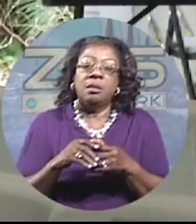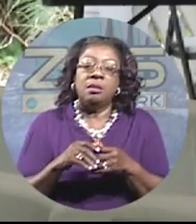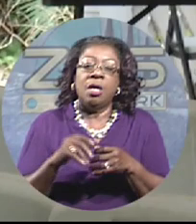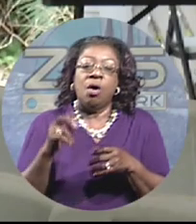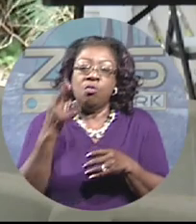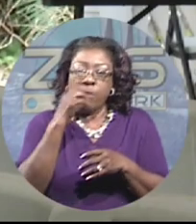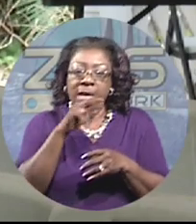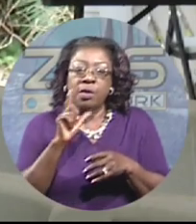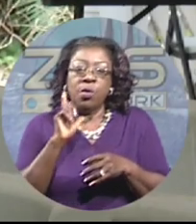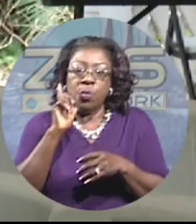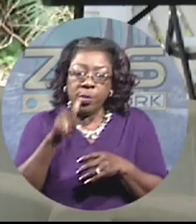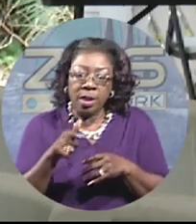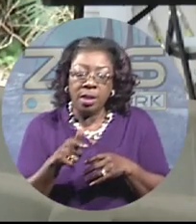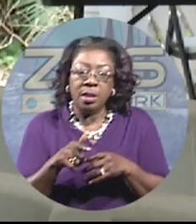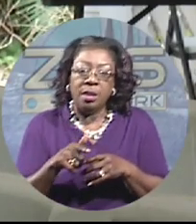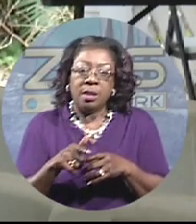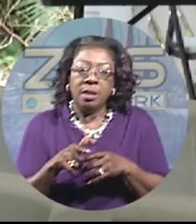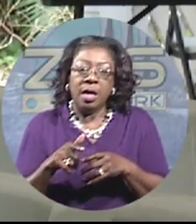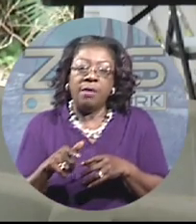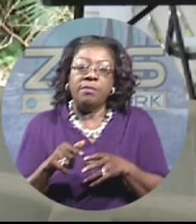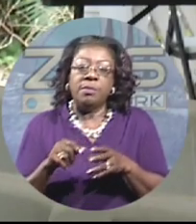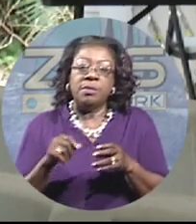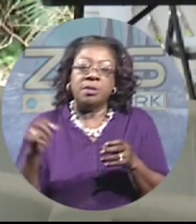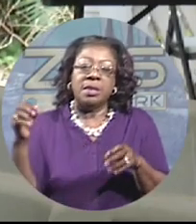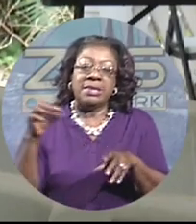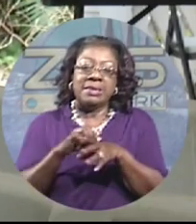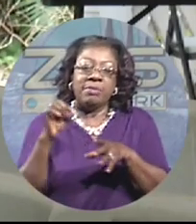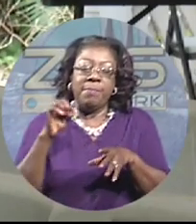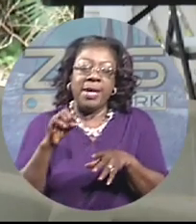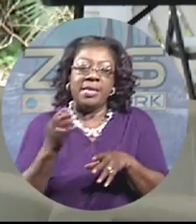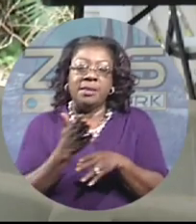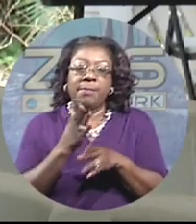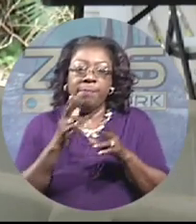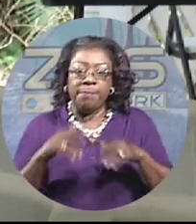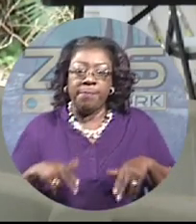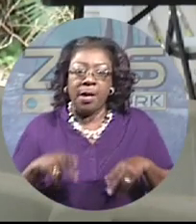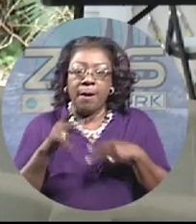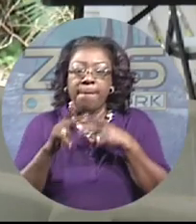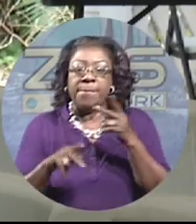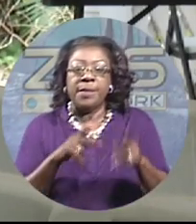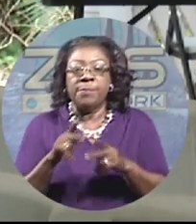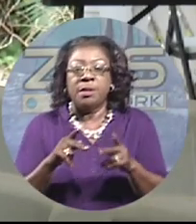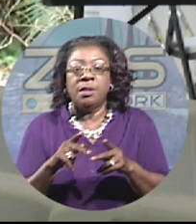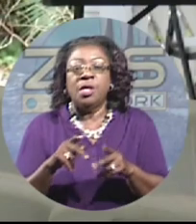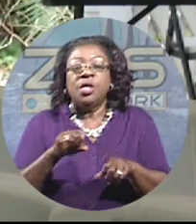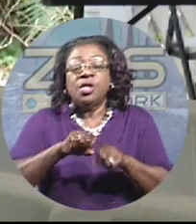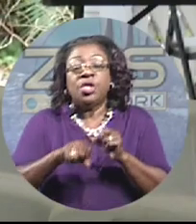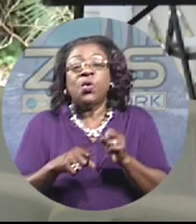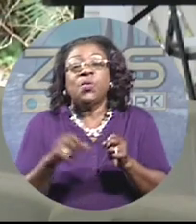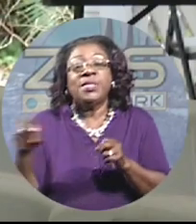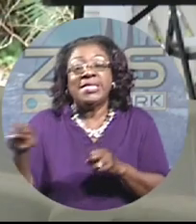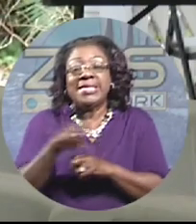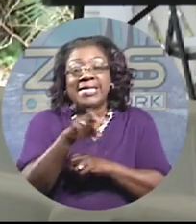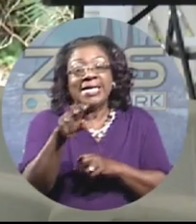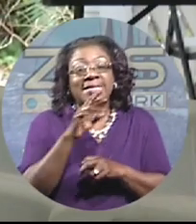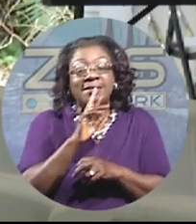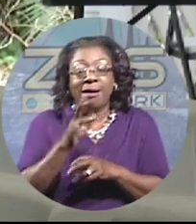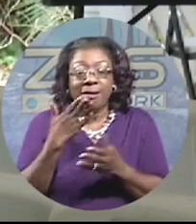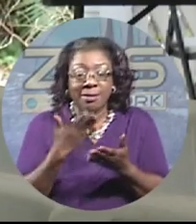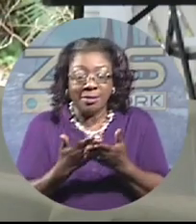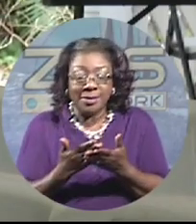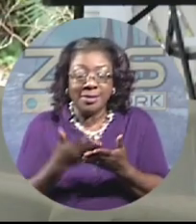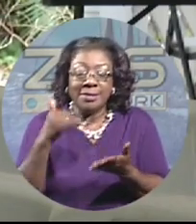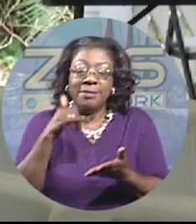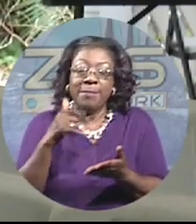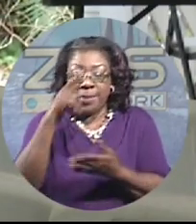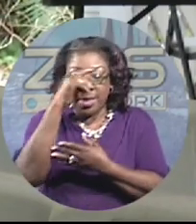rat does have the potential to attack somebody. We've seen that happen when you try to catch rats